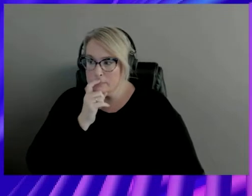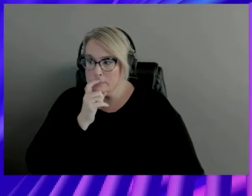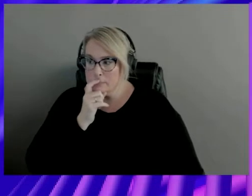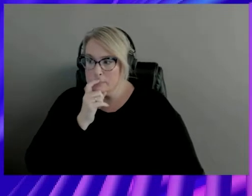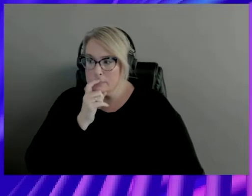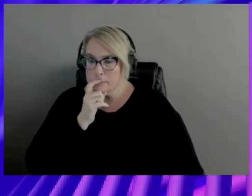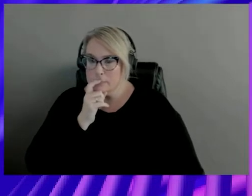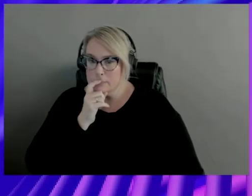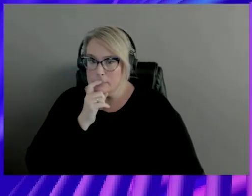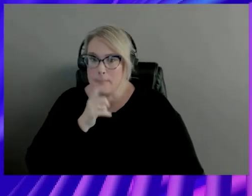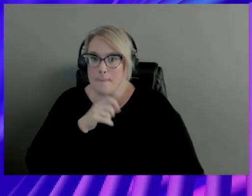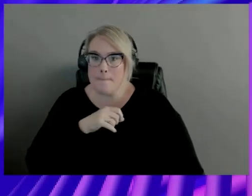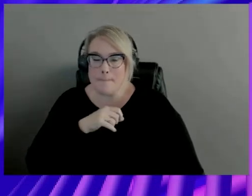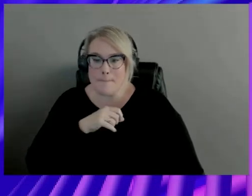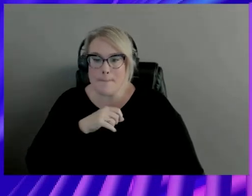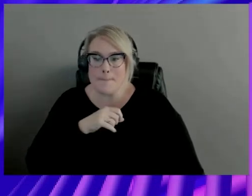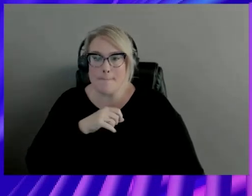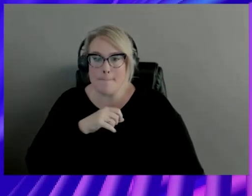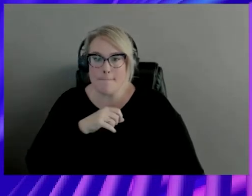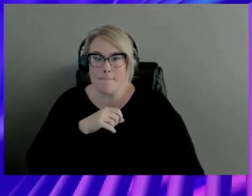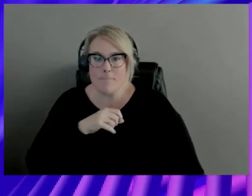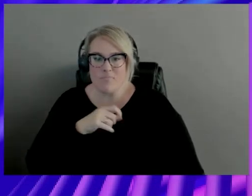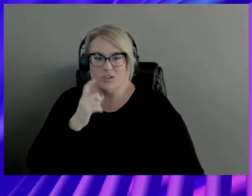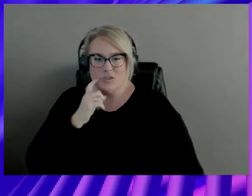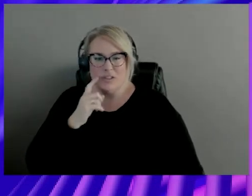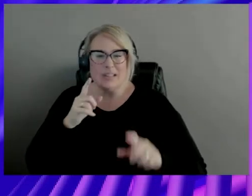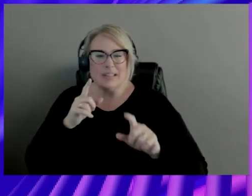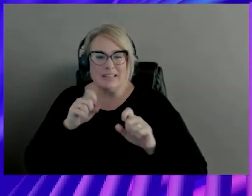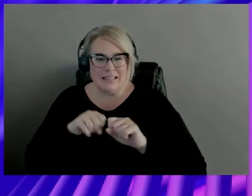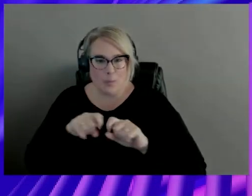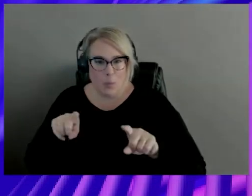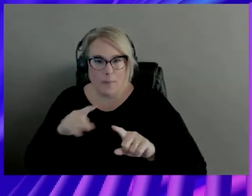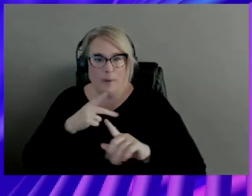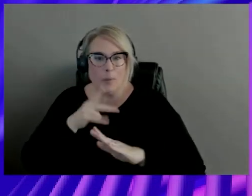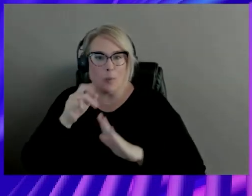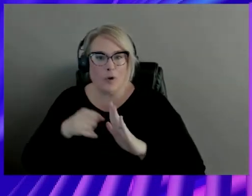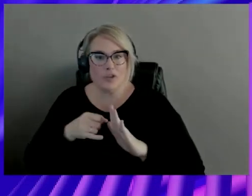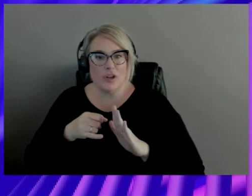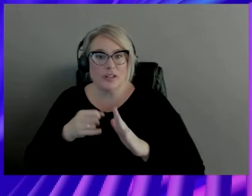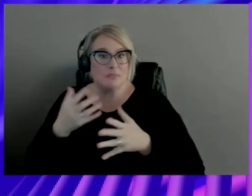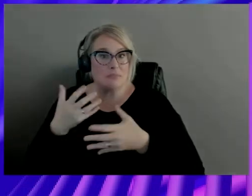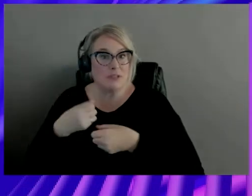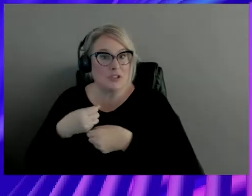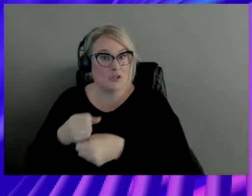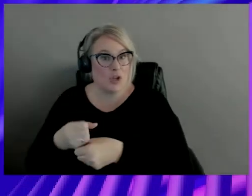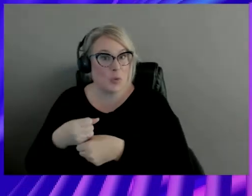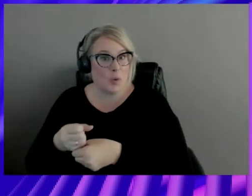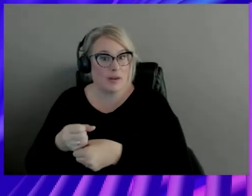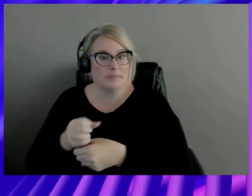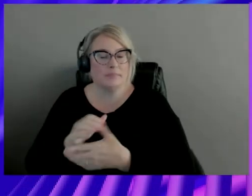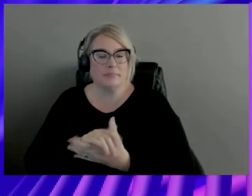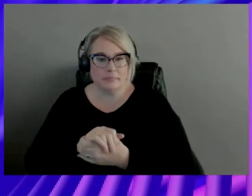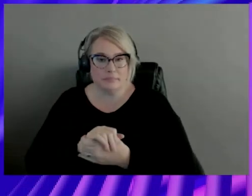AWS deployment project, and I want to just say generate. I want to generate a deployment